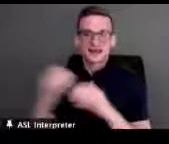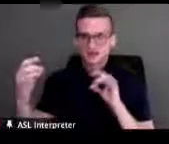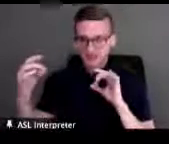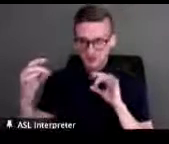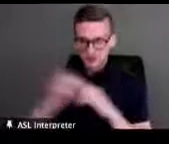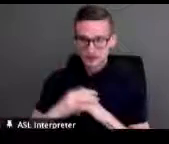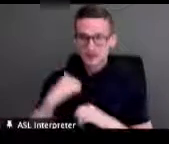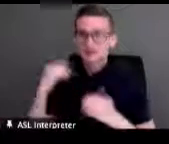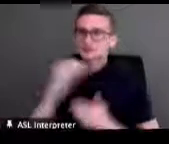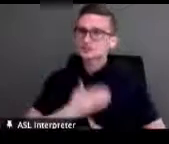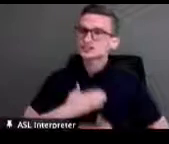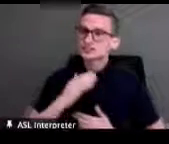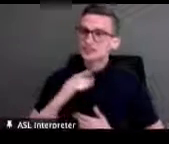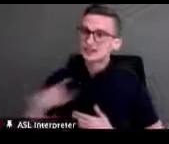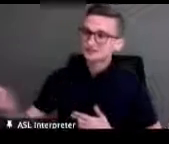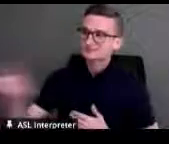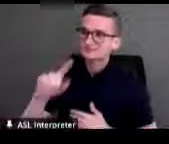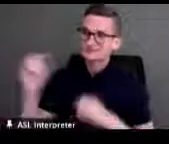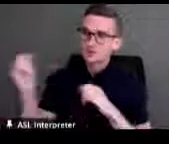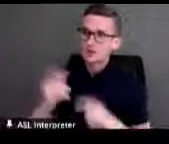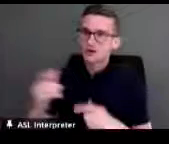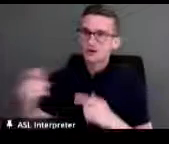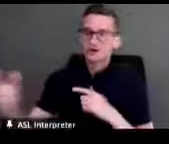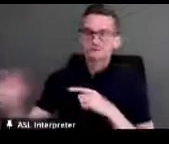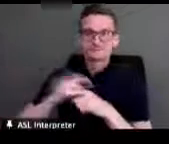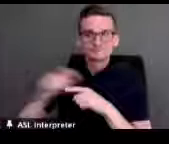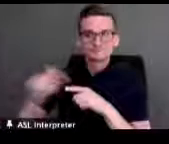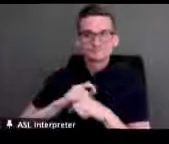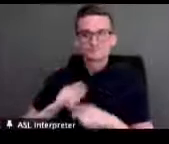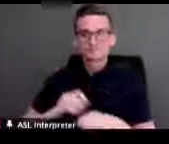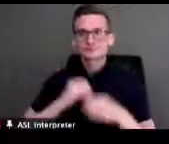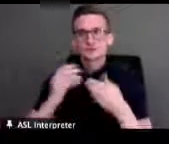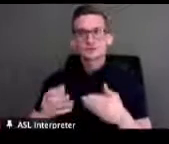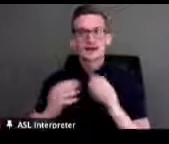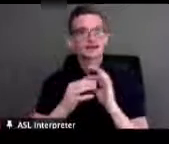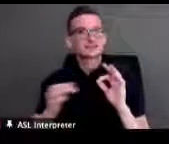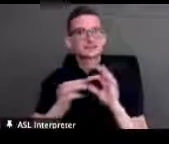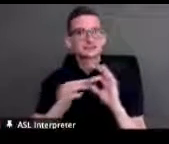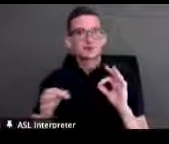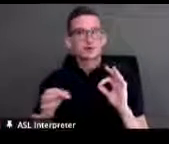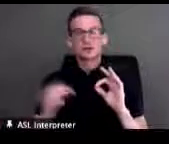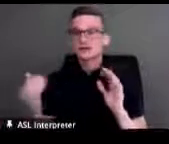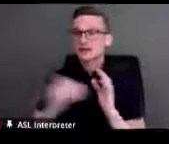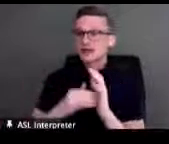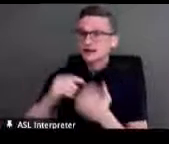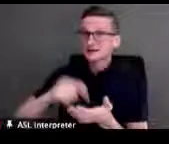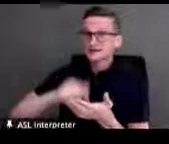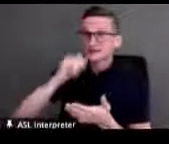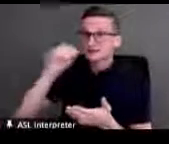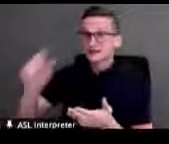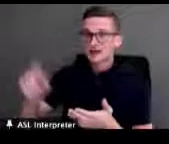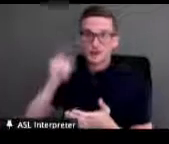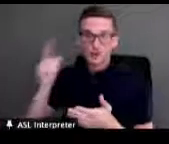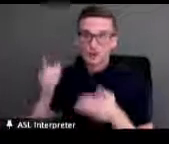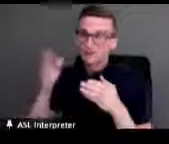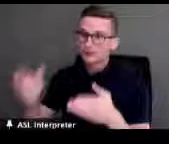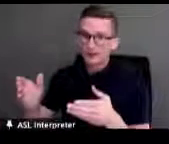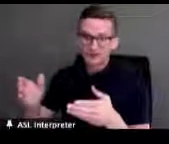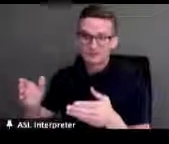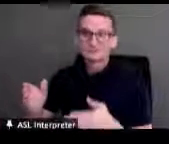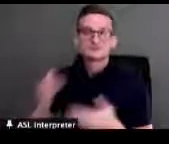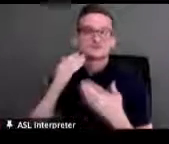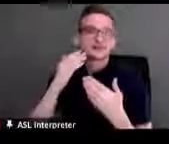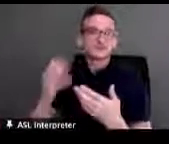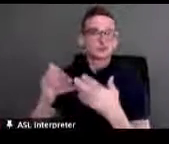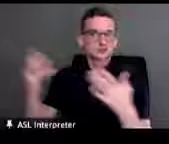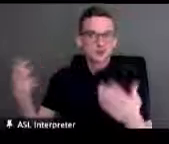in to provide testimony. But again, this is not the only way to provide testimony. So thank you so much, and I look forward